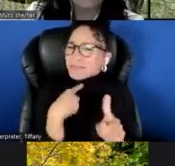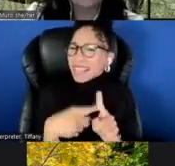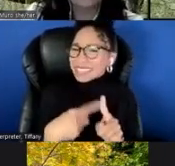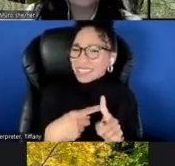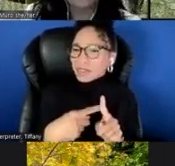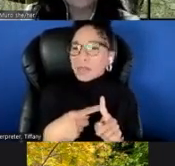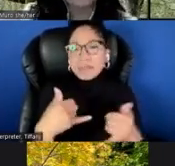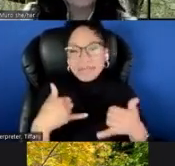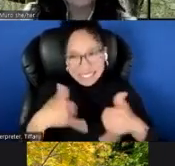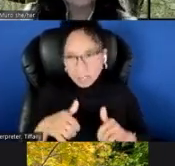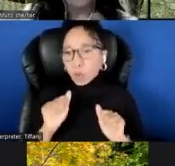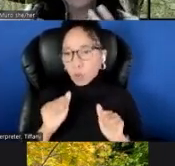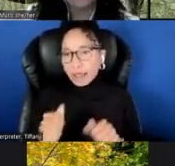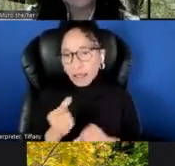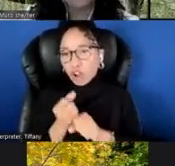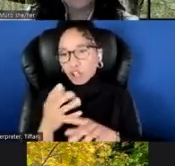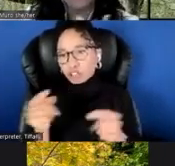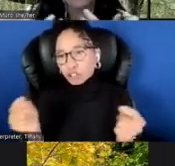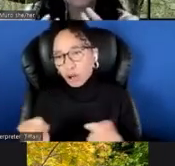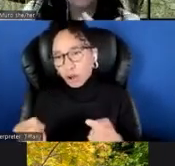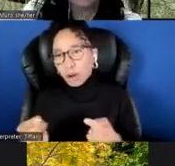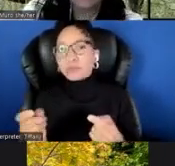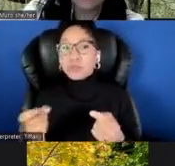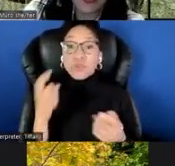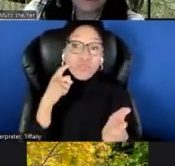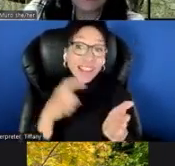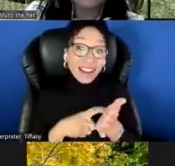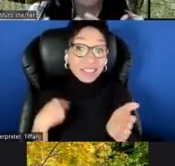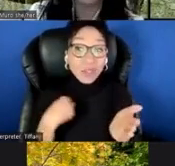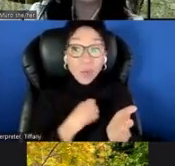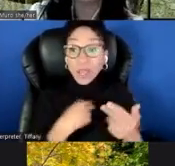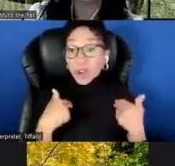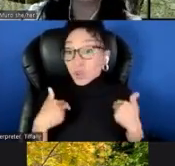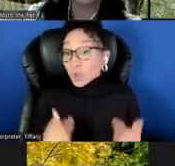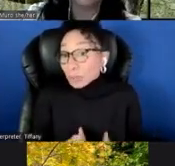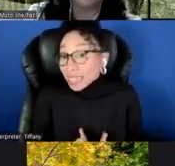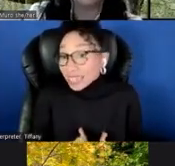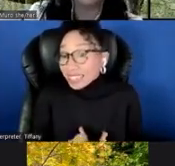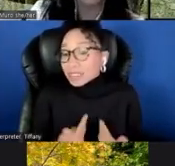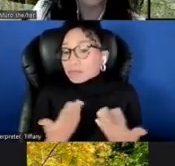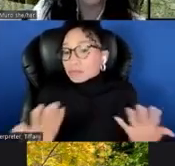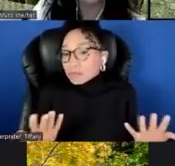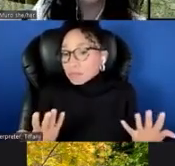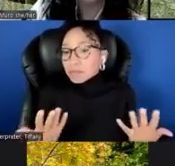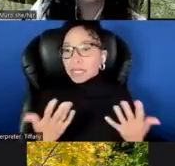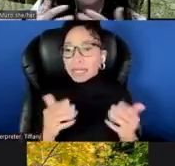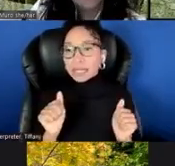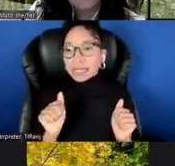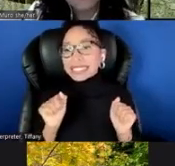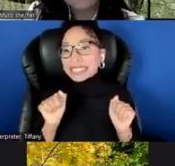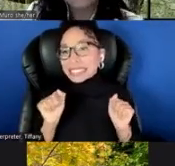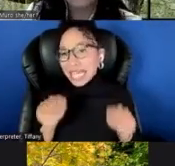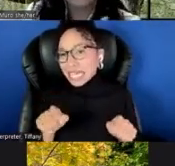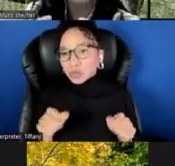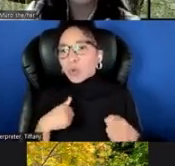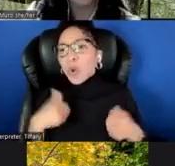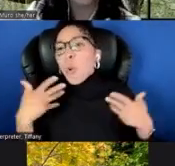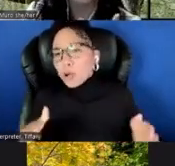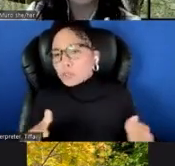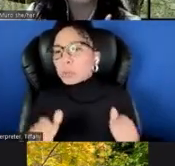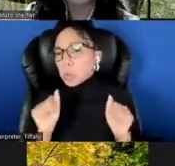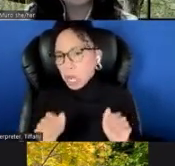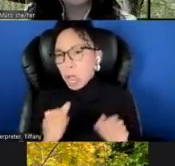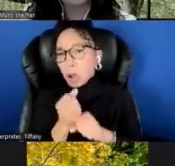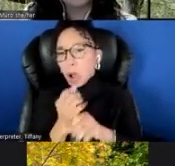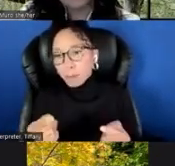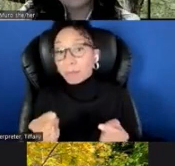be an outcome. And so recognition that we are human, and as a part of our humanity, that is something that we are capable of doing. And we want to